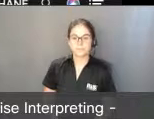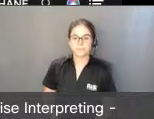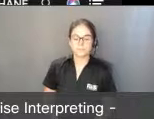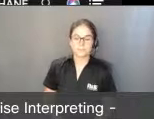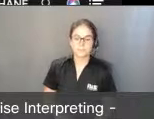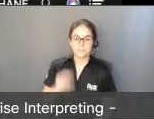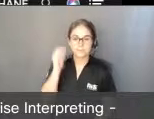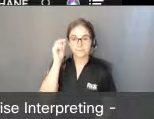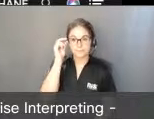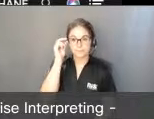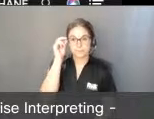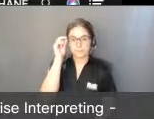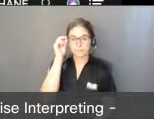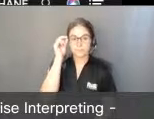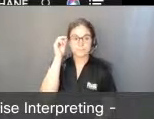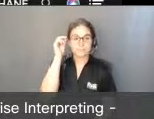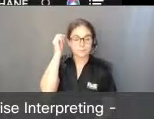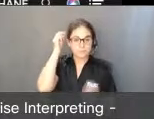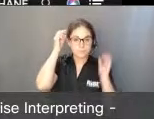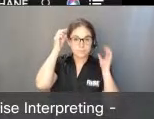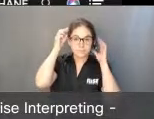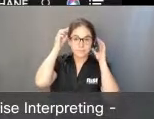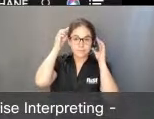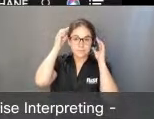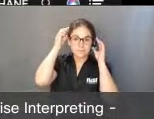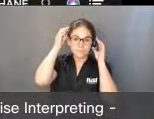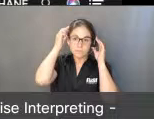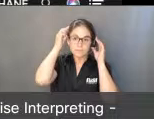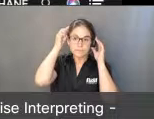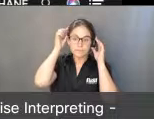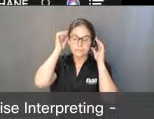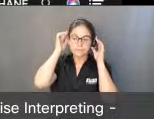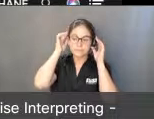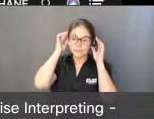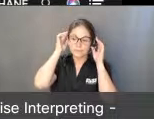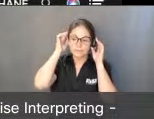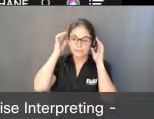cost. Thank you, Joanne. No problem. Okay.